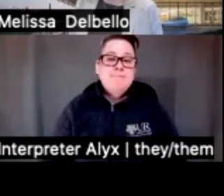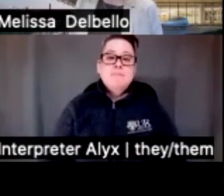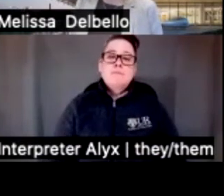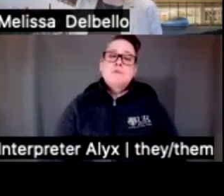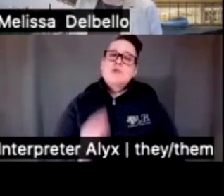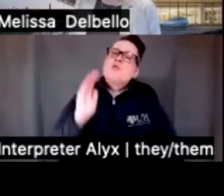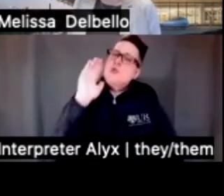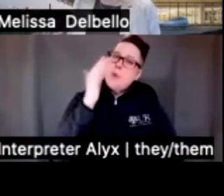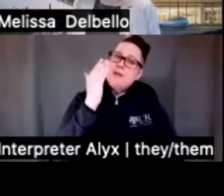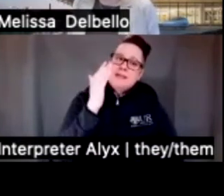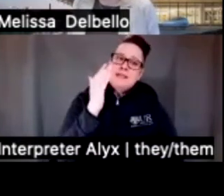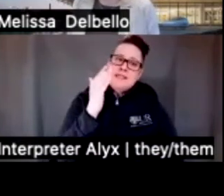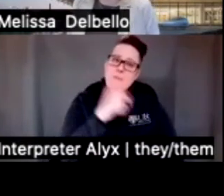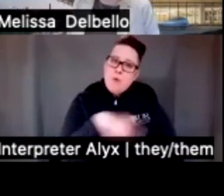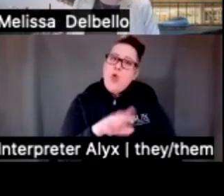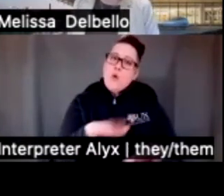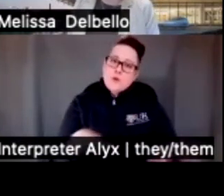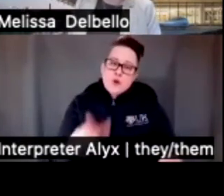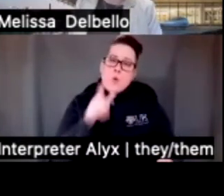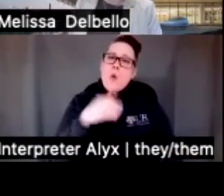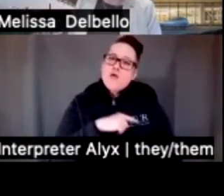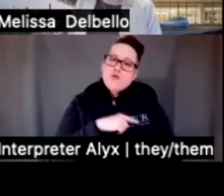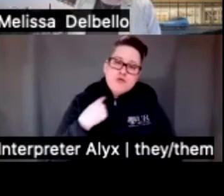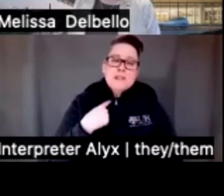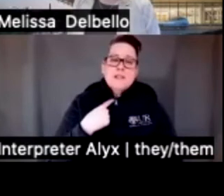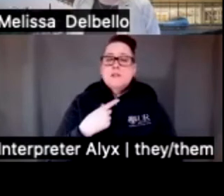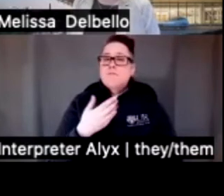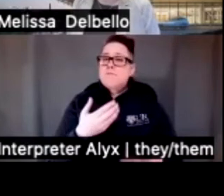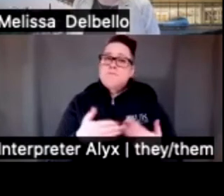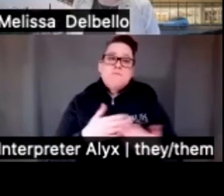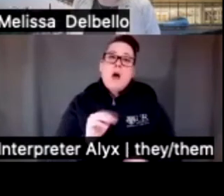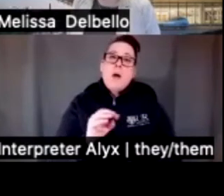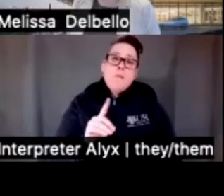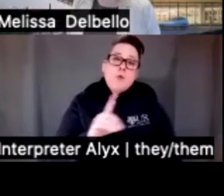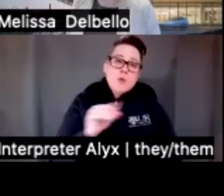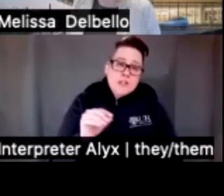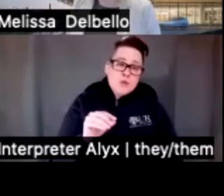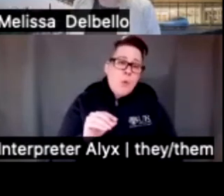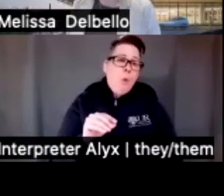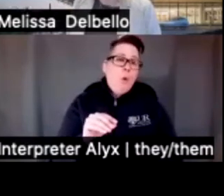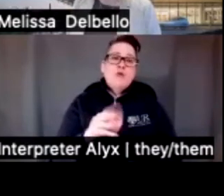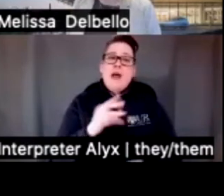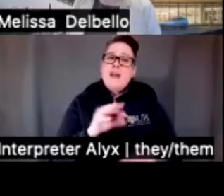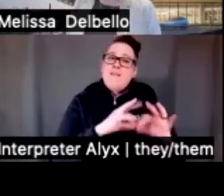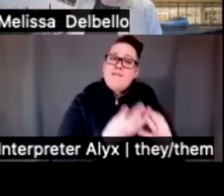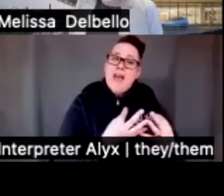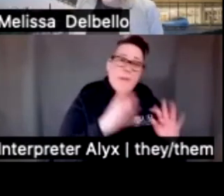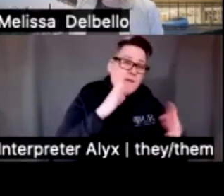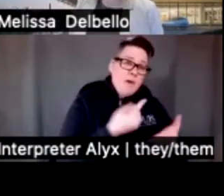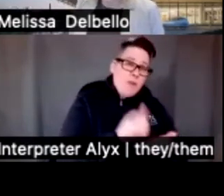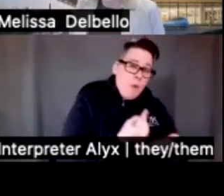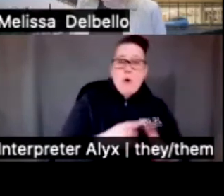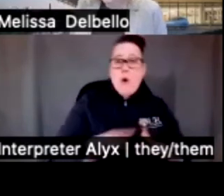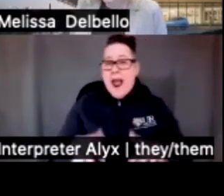suggestion that in these at-risk kids, whether they have mood disorders in the family-focused therapy or